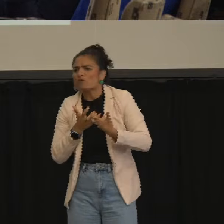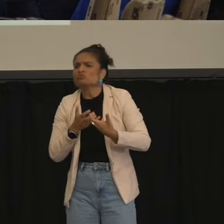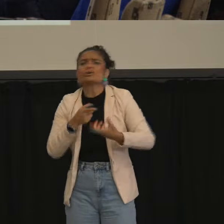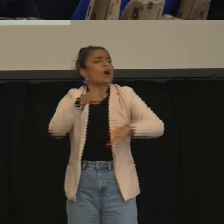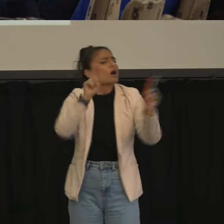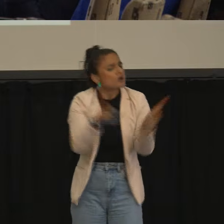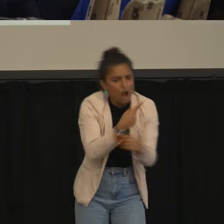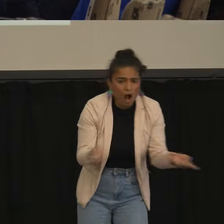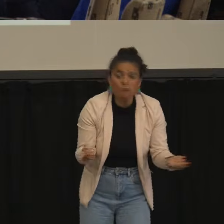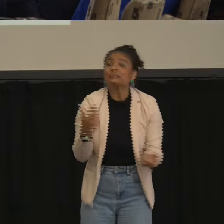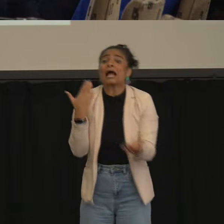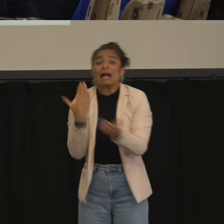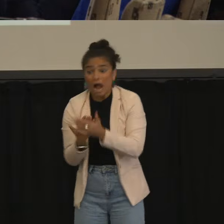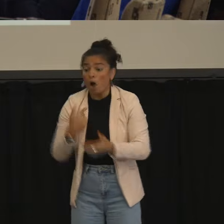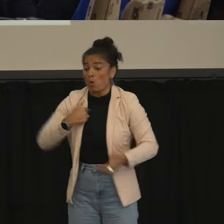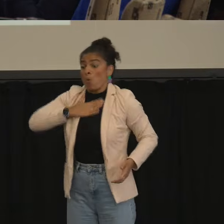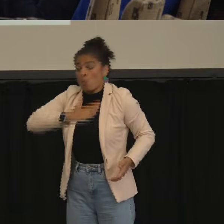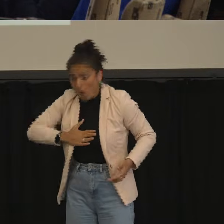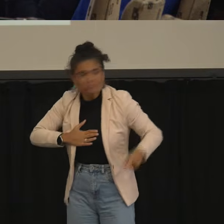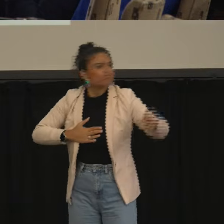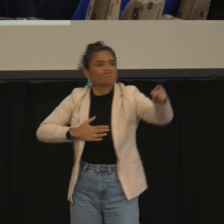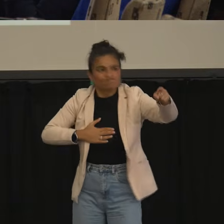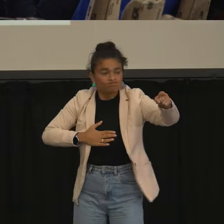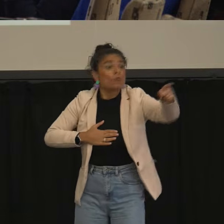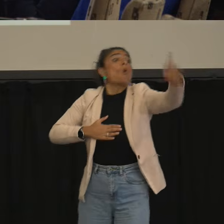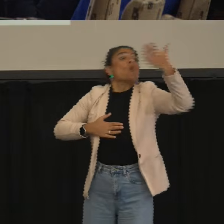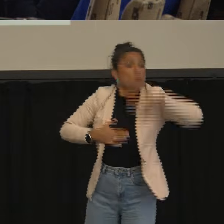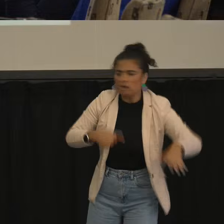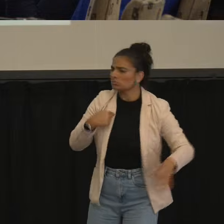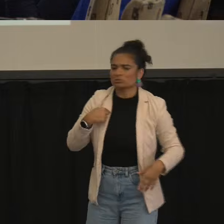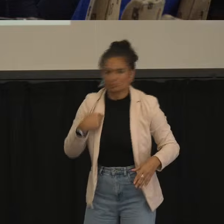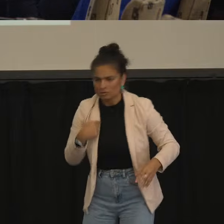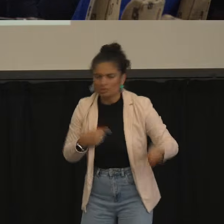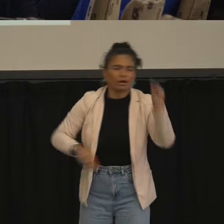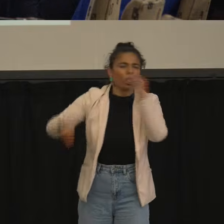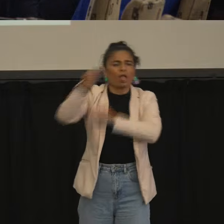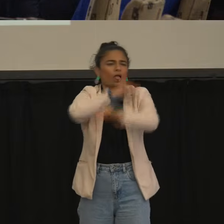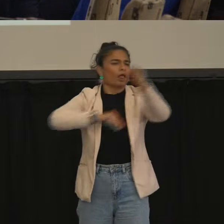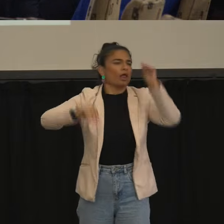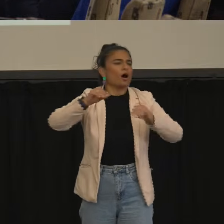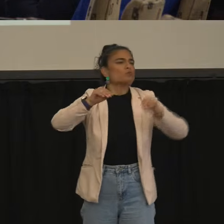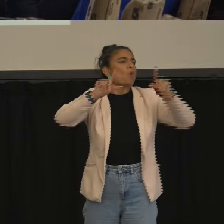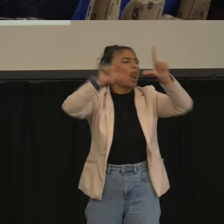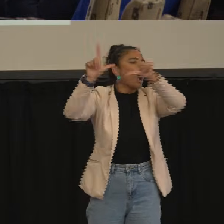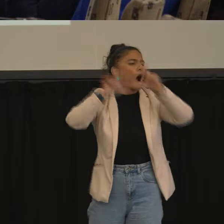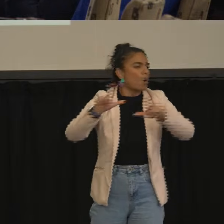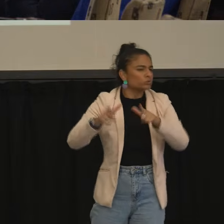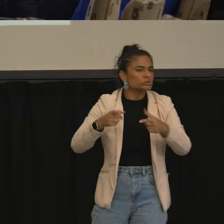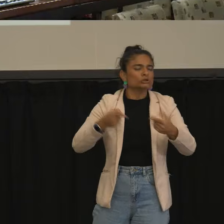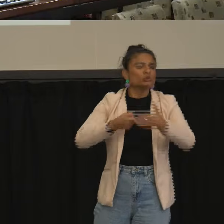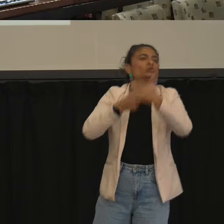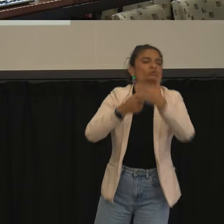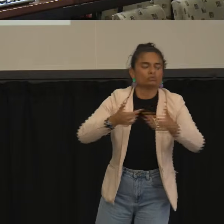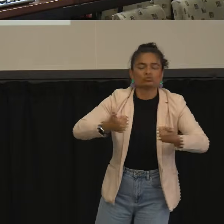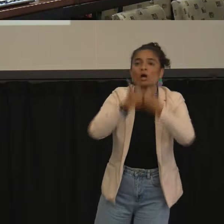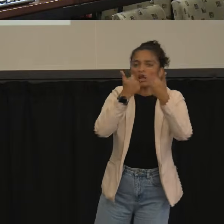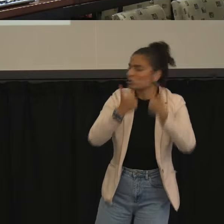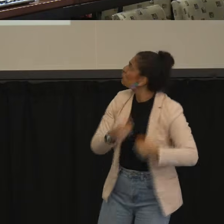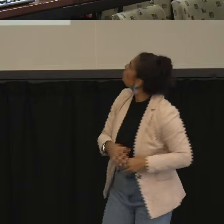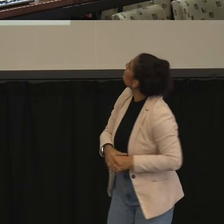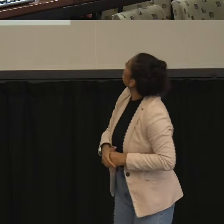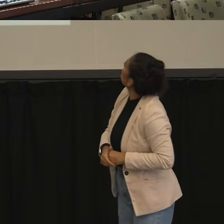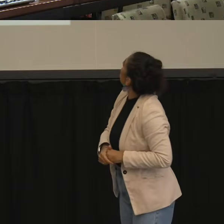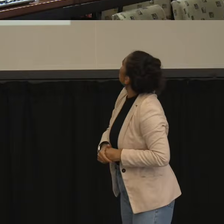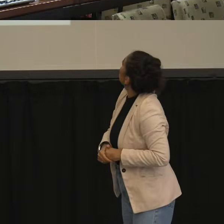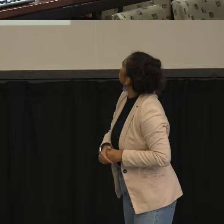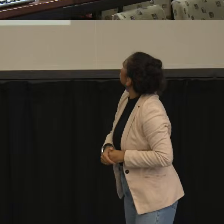that took quite a while because we felt like we needed to make sure that the layout matched and what we wanted and what he wanted and